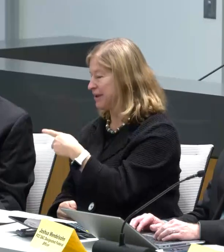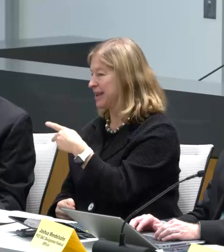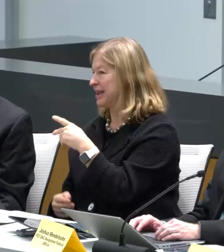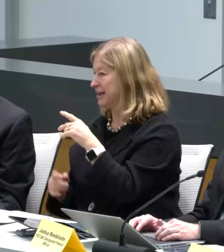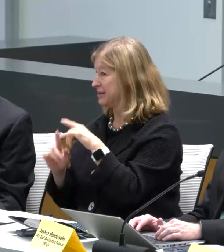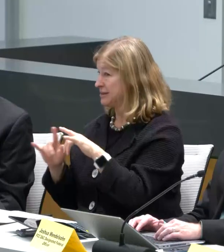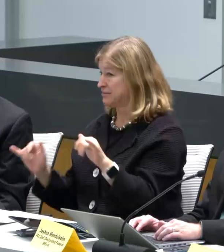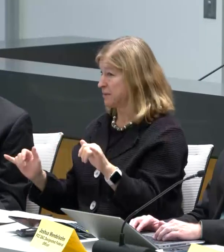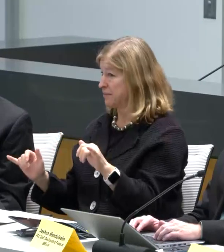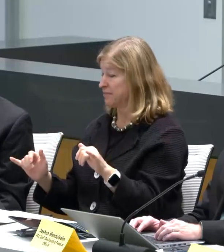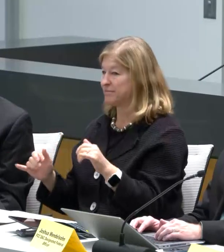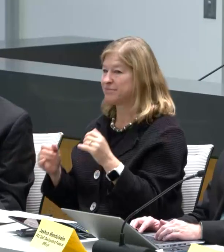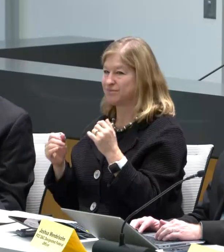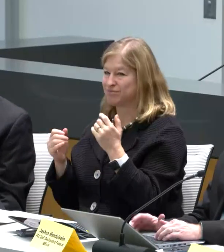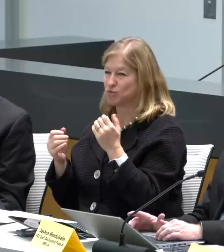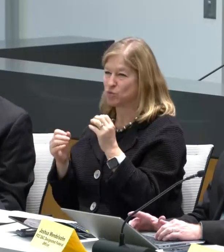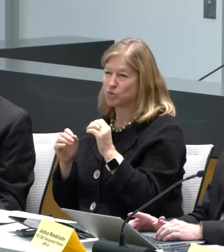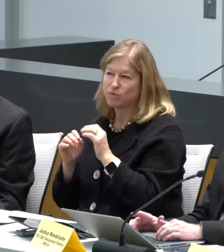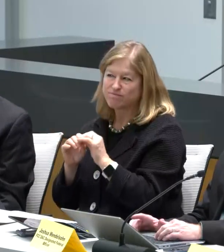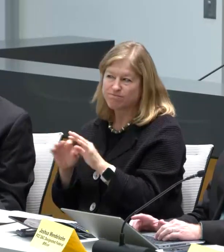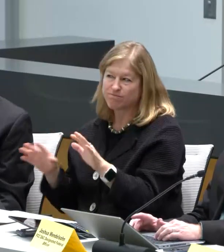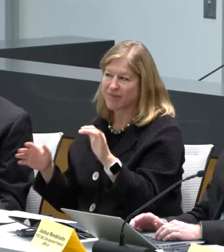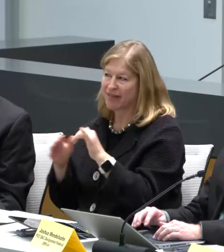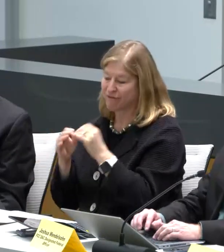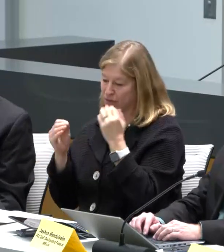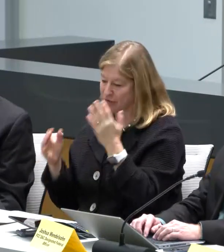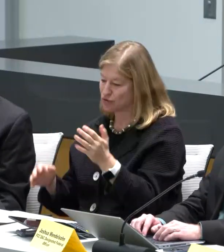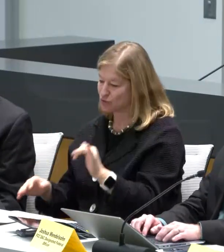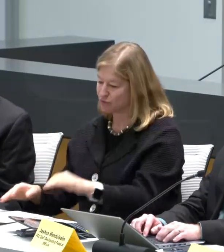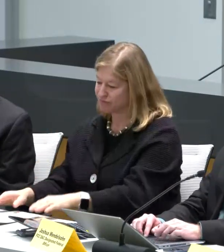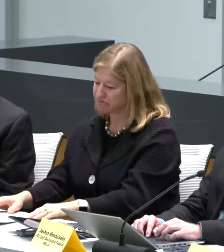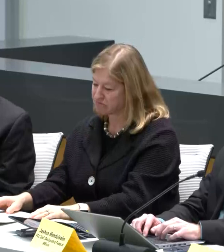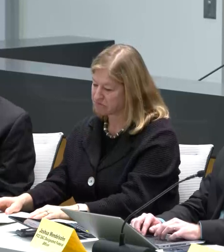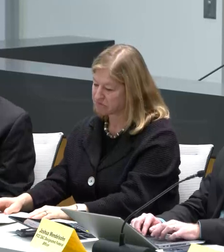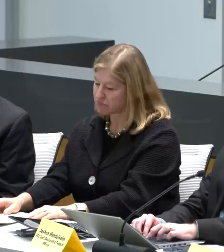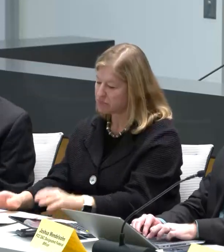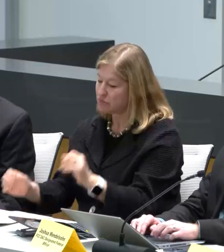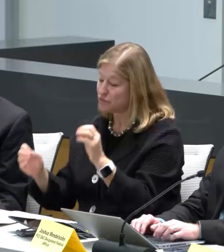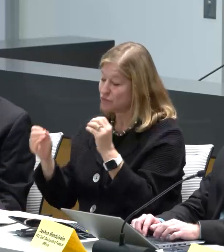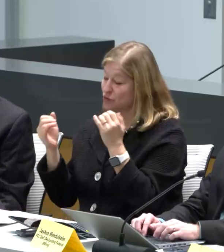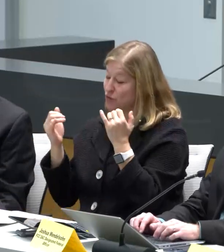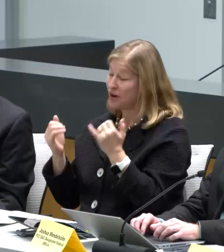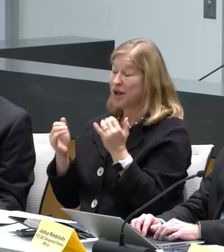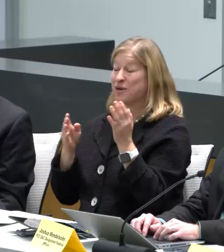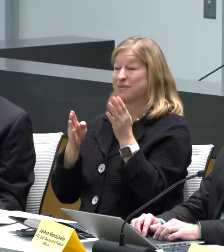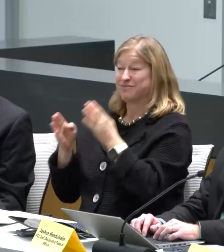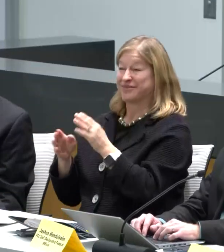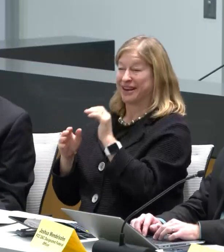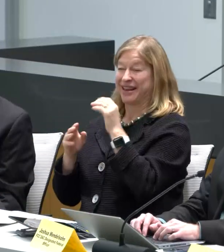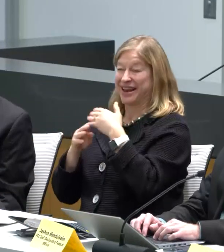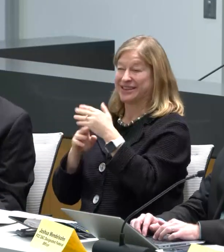and ACP concurrently. So please do share that information as well.